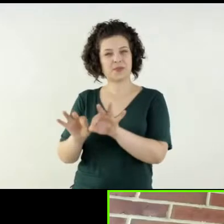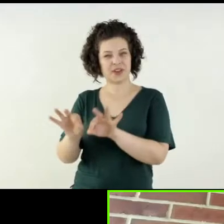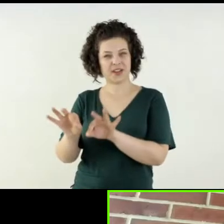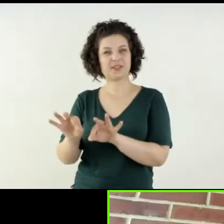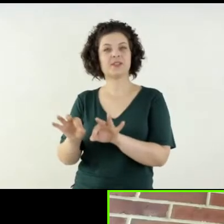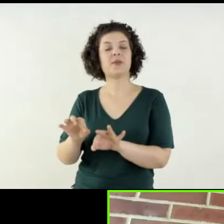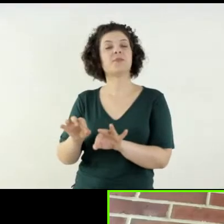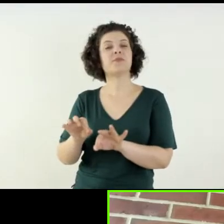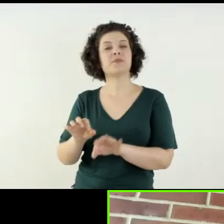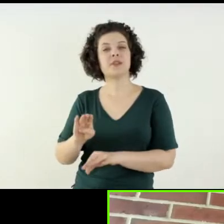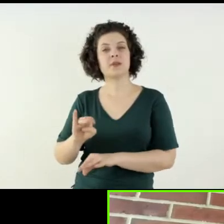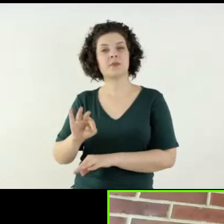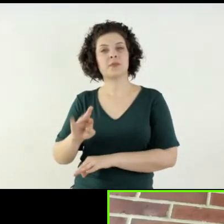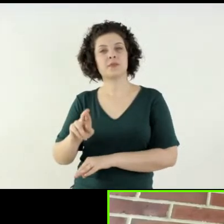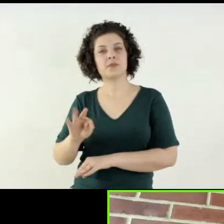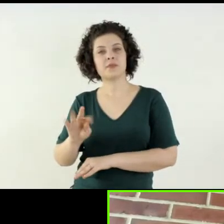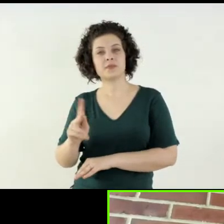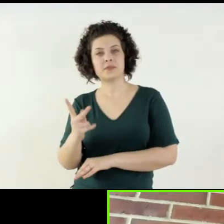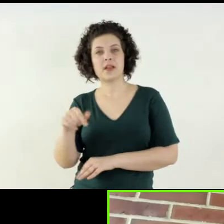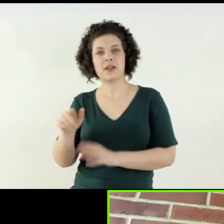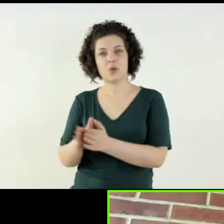an installation.